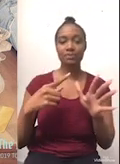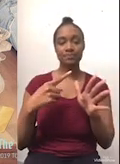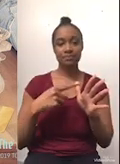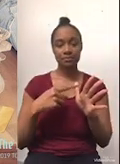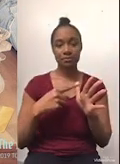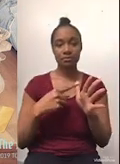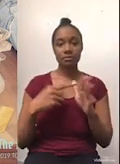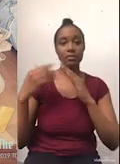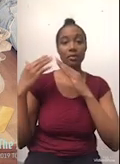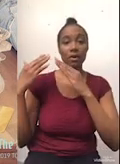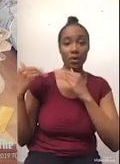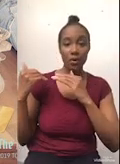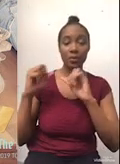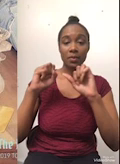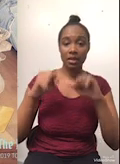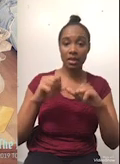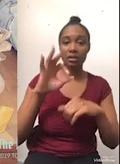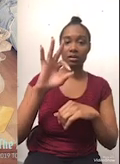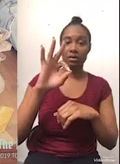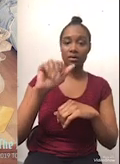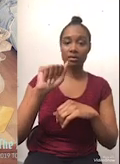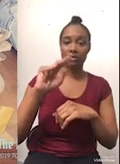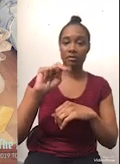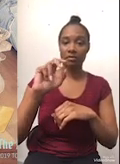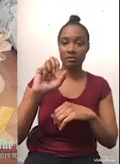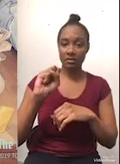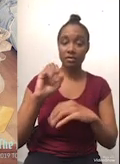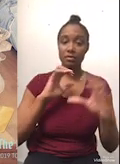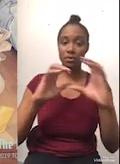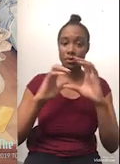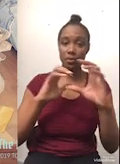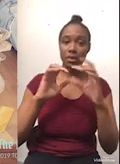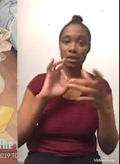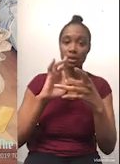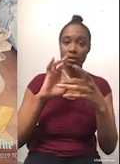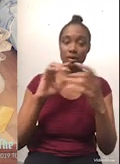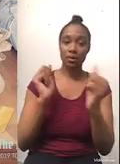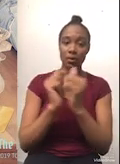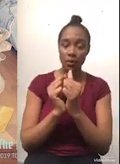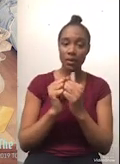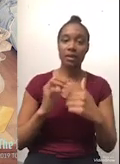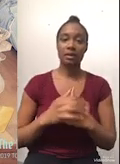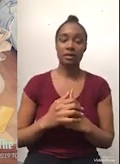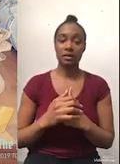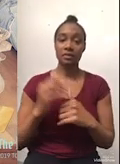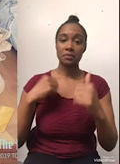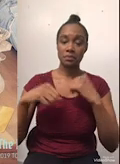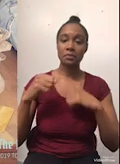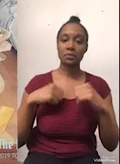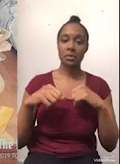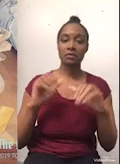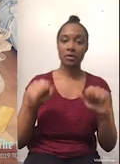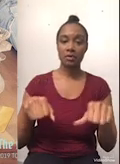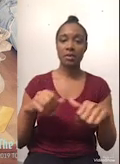frequently communicates with fans from all over the world, stay around for a long time, and showcase great music.